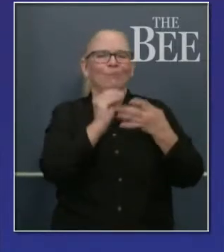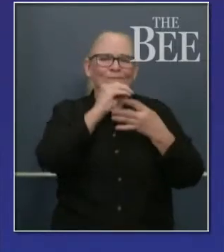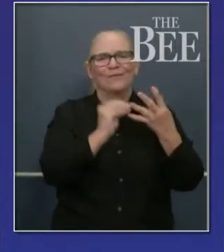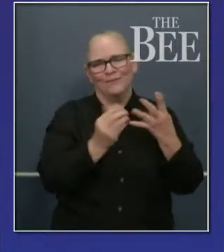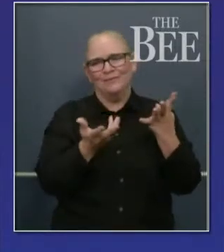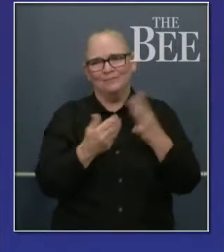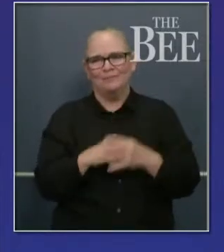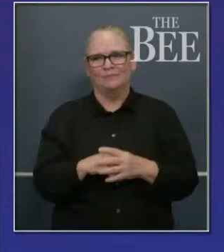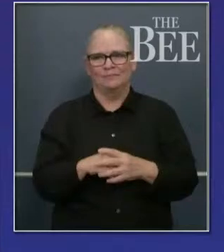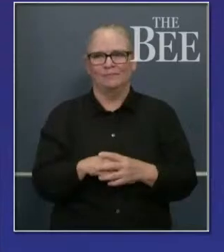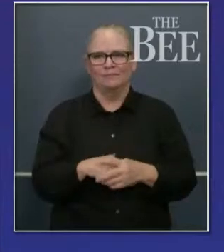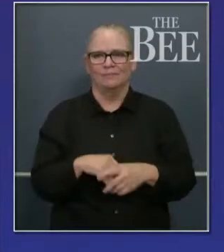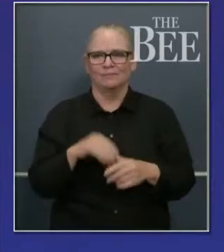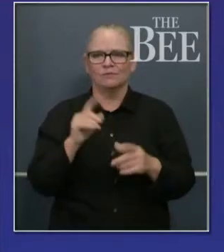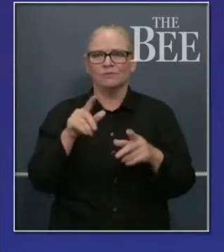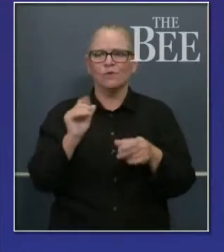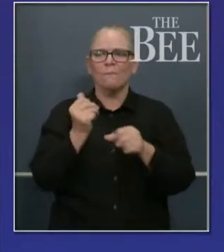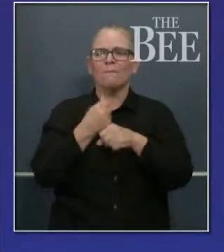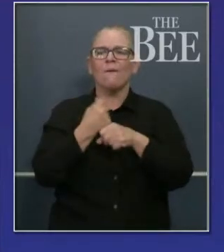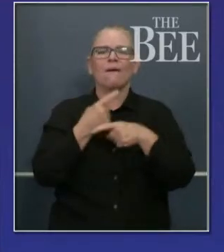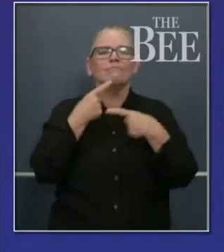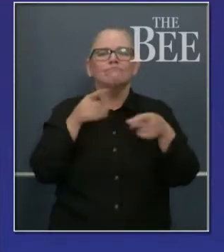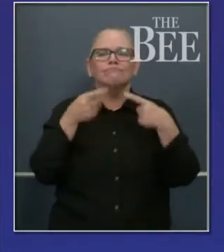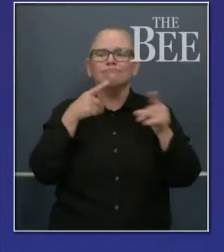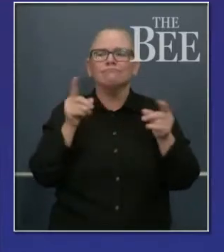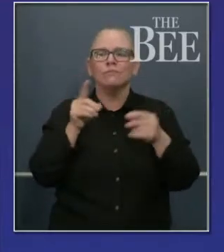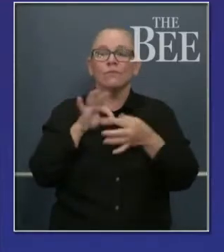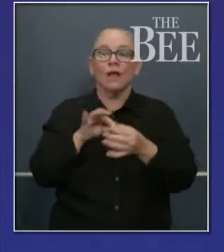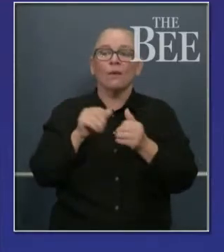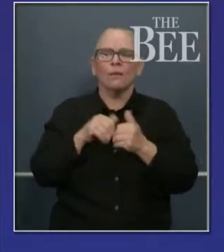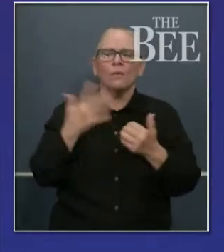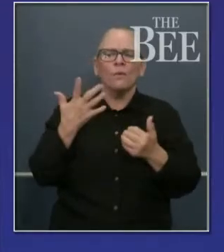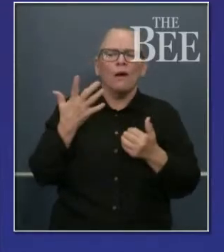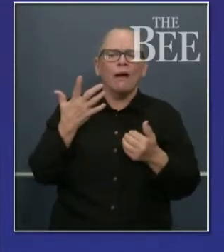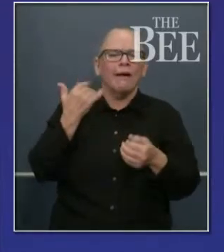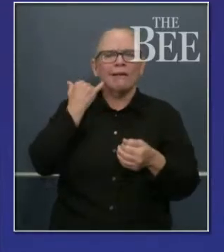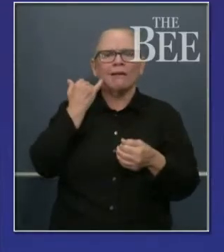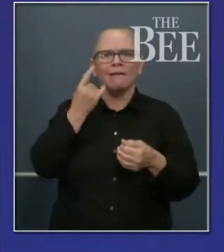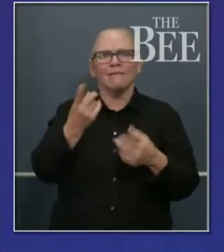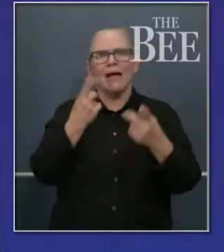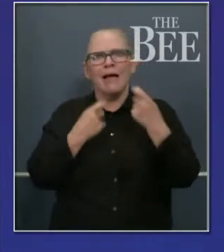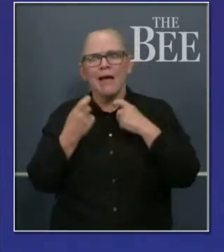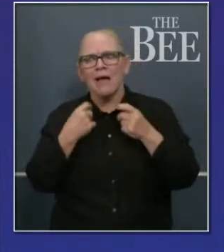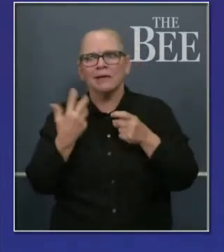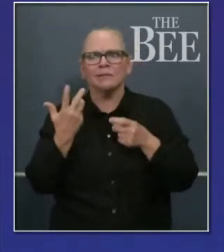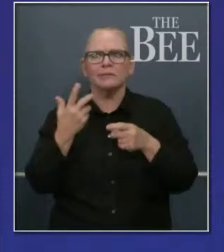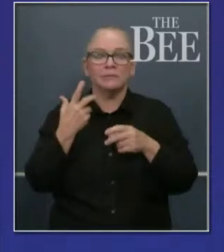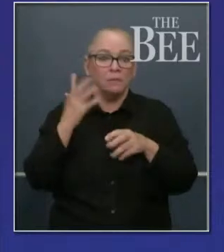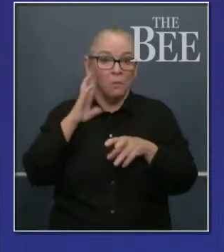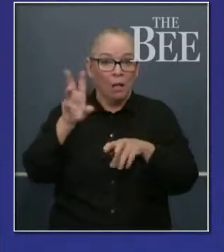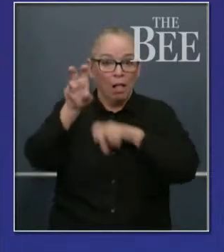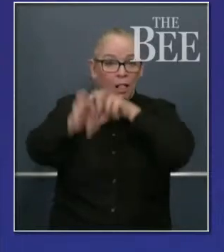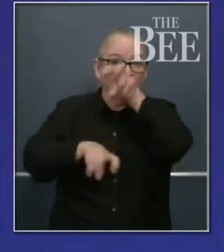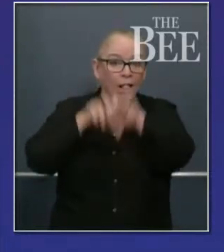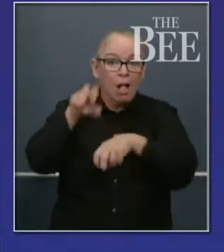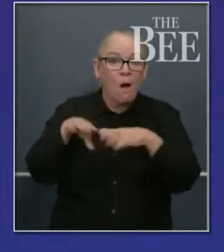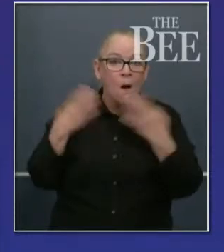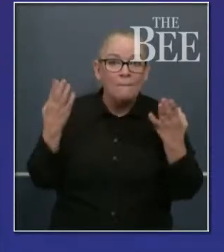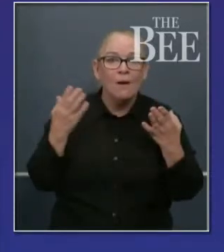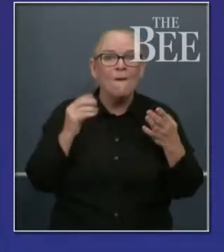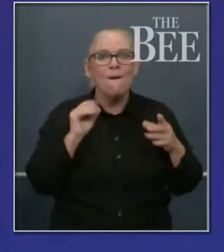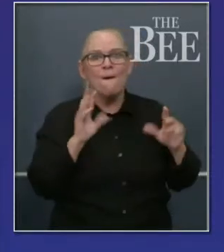announcements soon as it relates to theme parks and amusement parks, making announcements soon as it relates to some